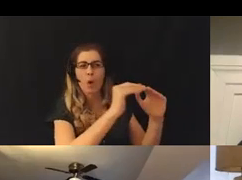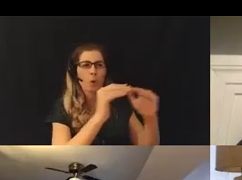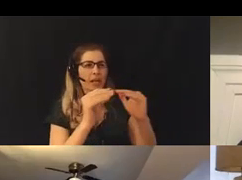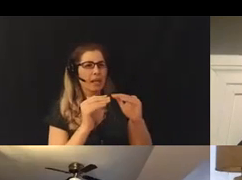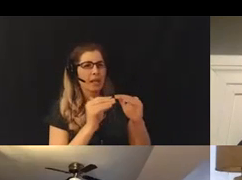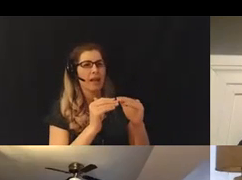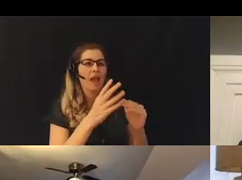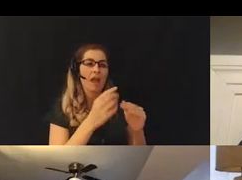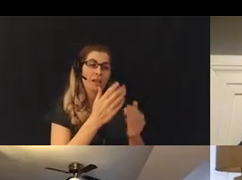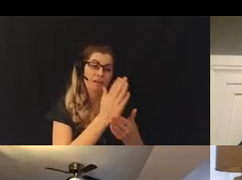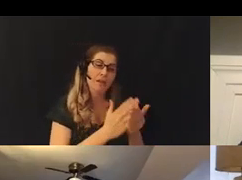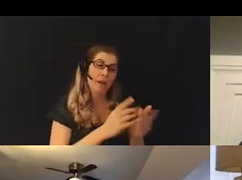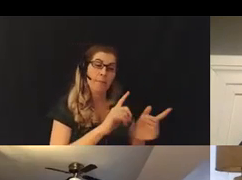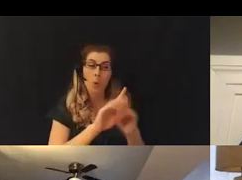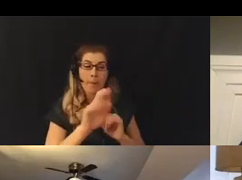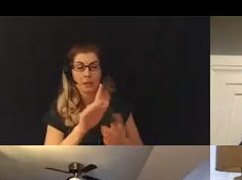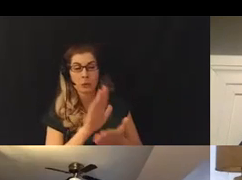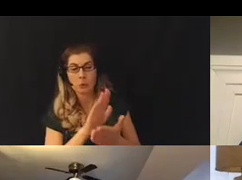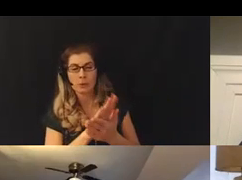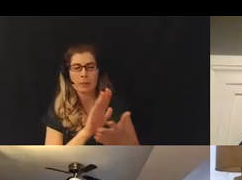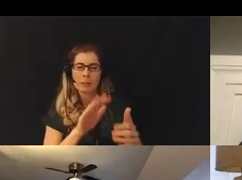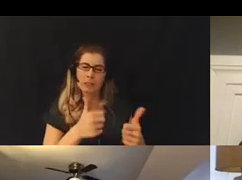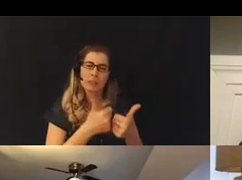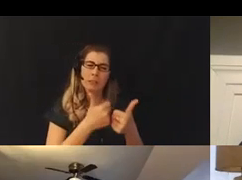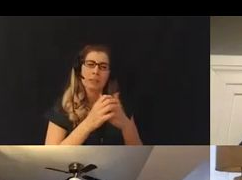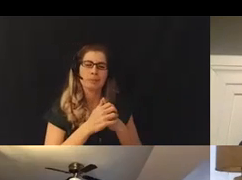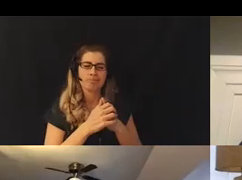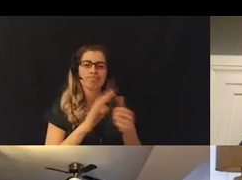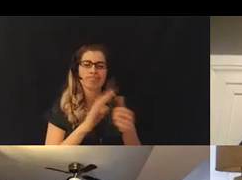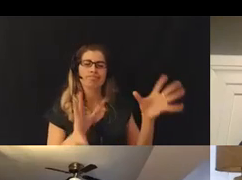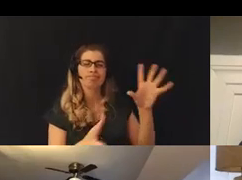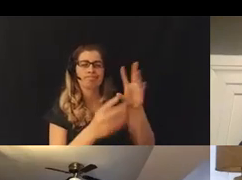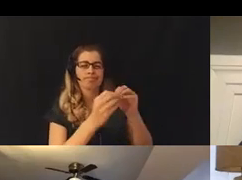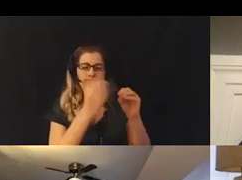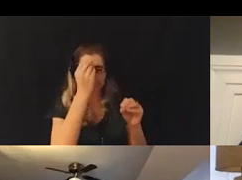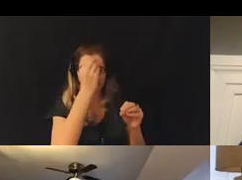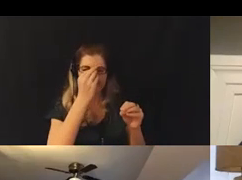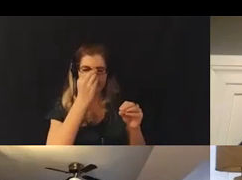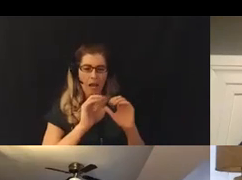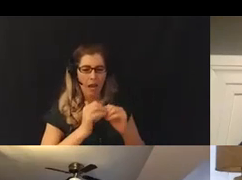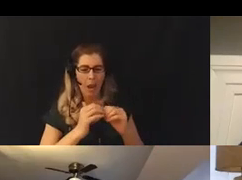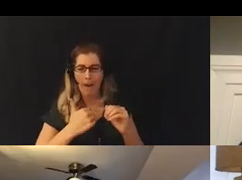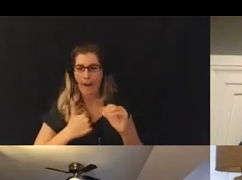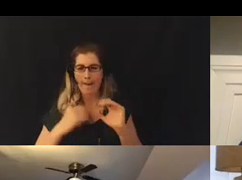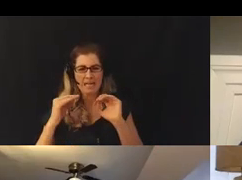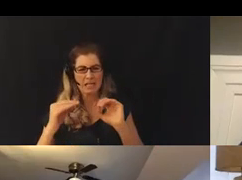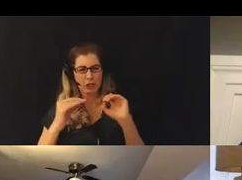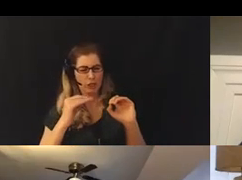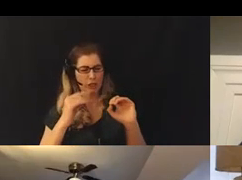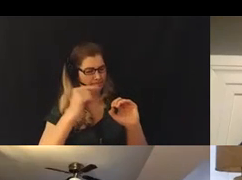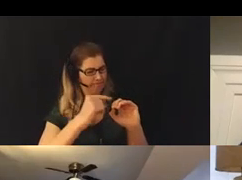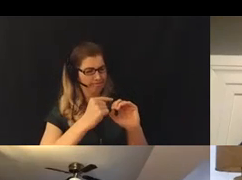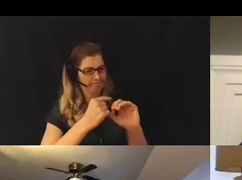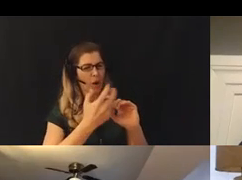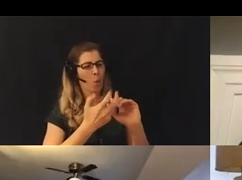right? And so in doing that, sort of thinking through how we are teaching in a way that is caring,